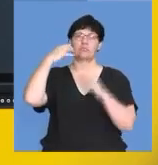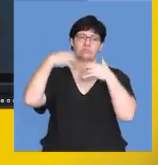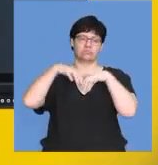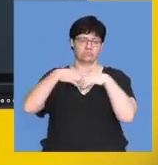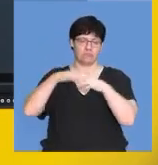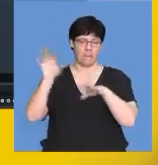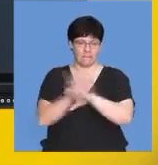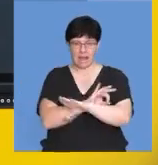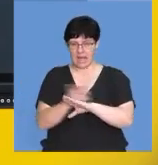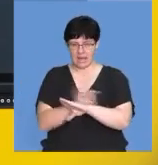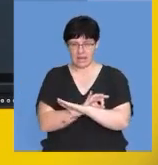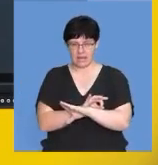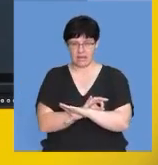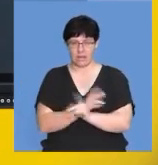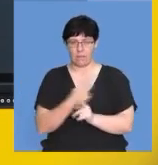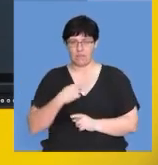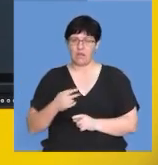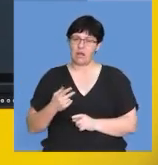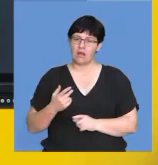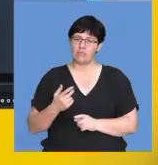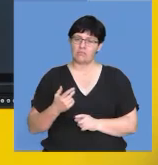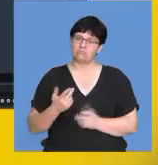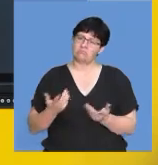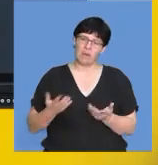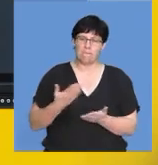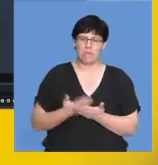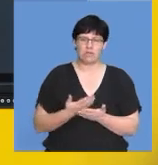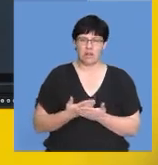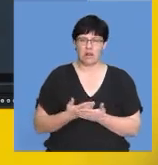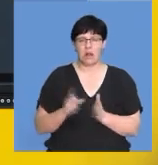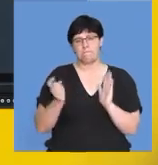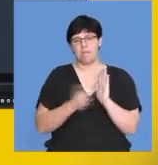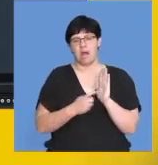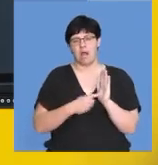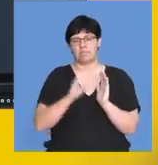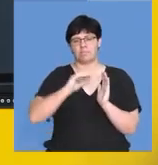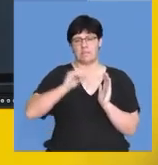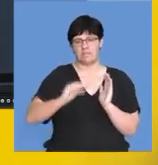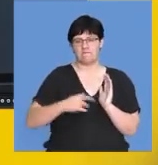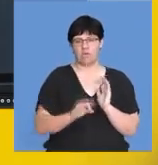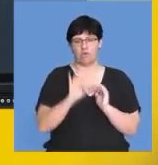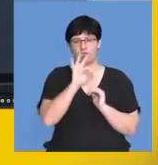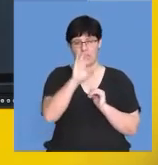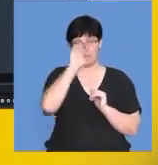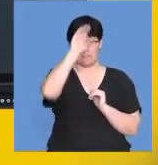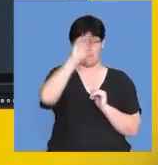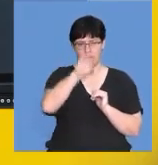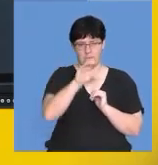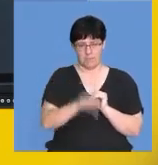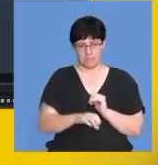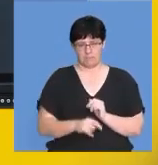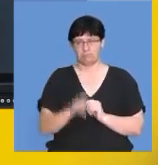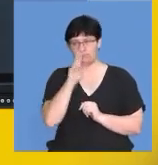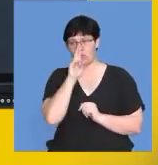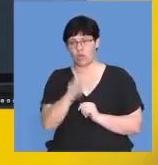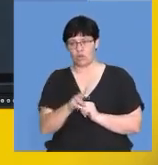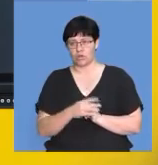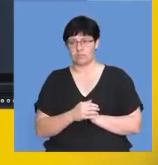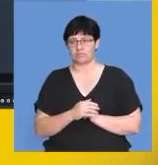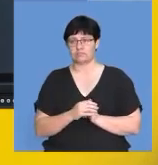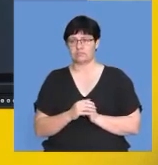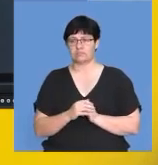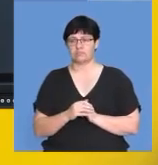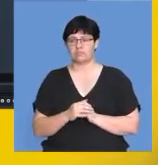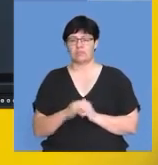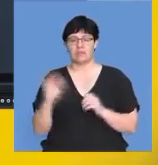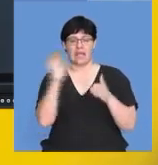in your planning, as to what possibly be the mark allocations for those three sections. And looking at this, I know that